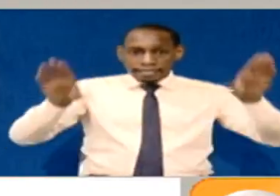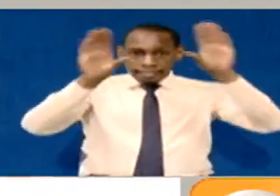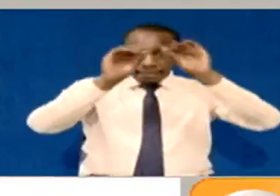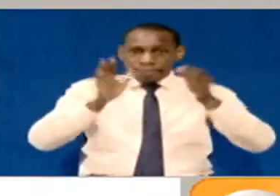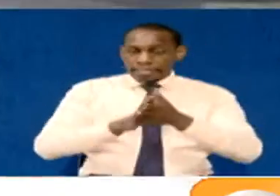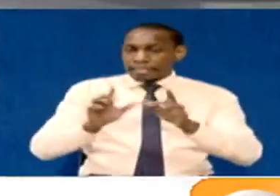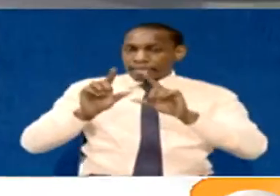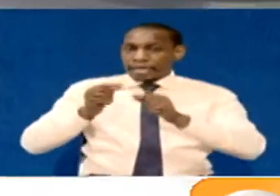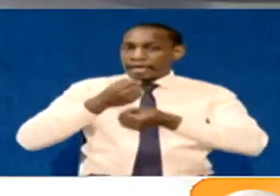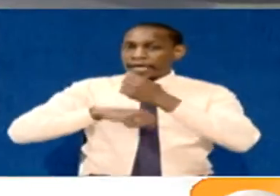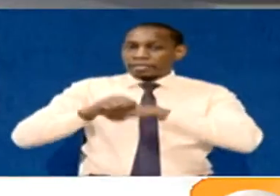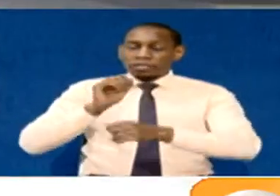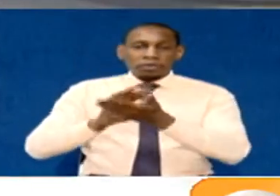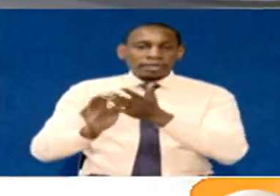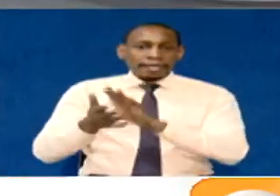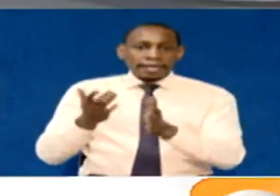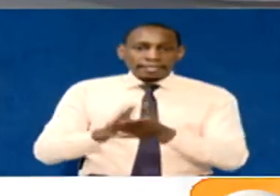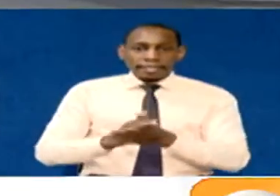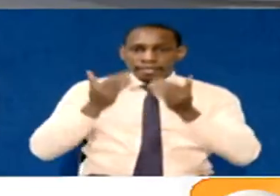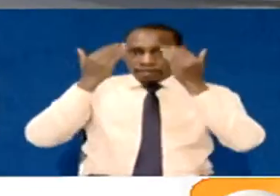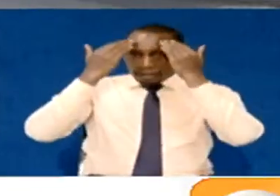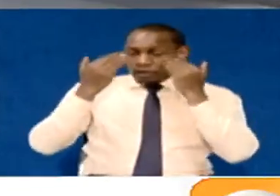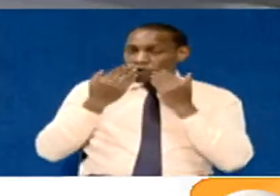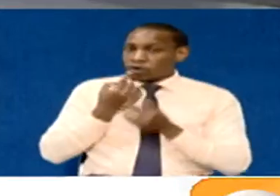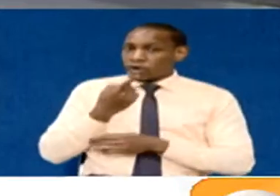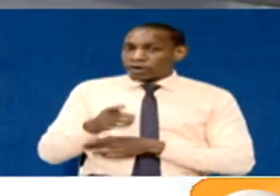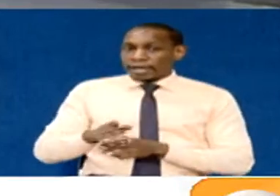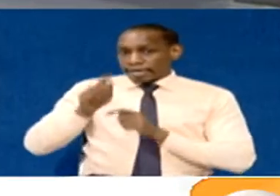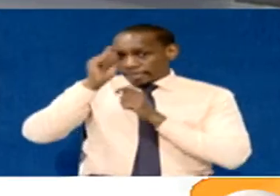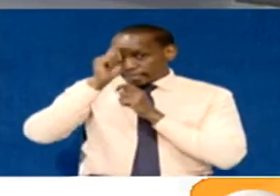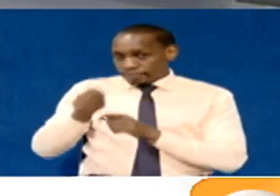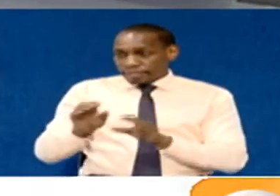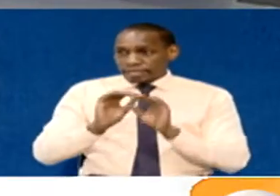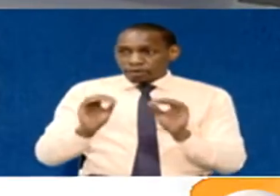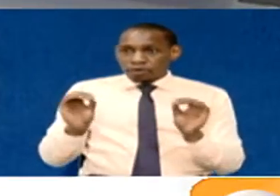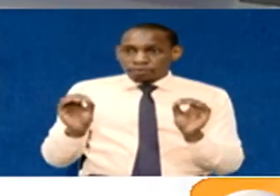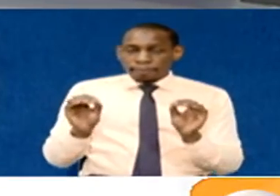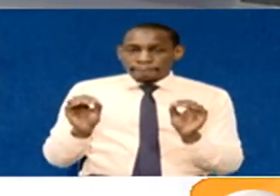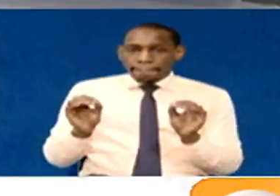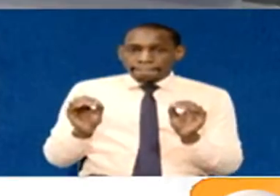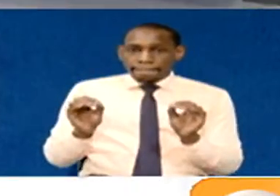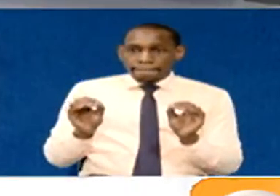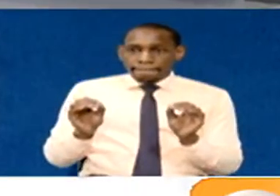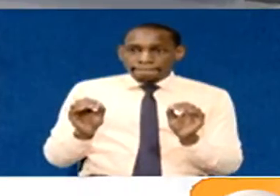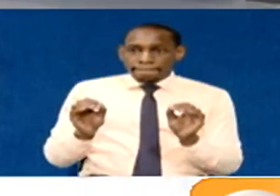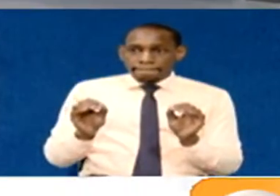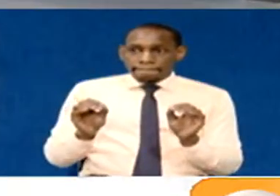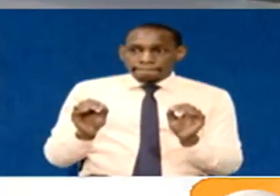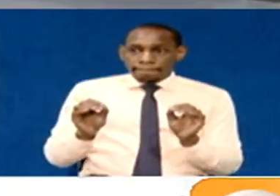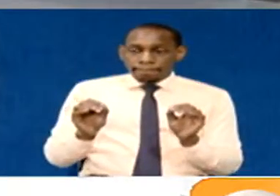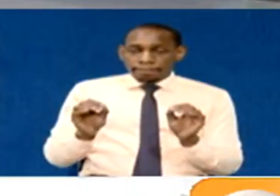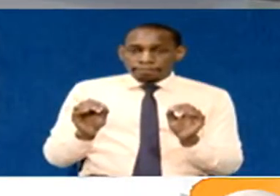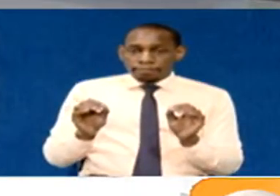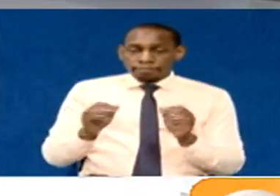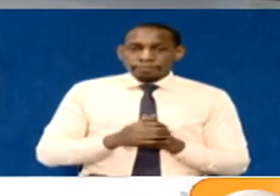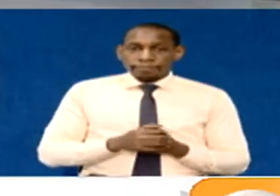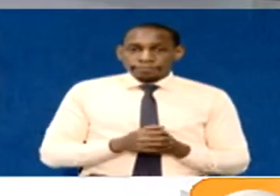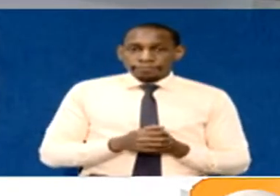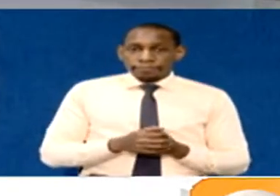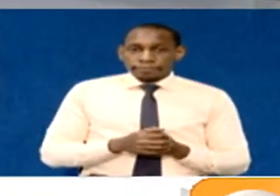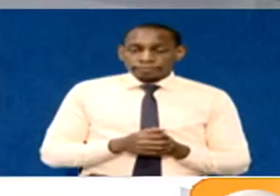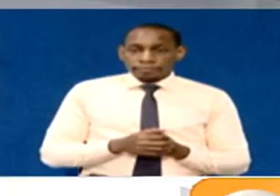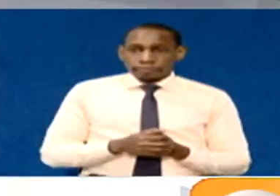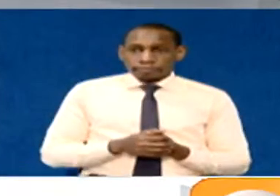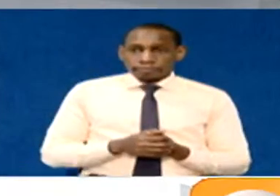did not say anything about them. Court orders came, none was complied with. And he kept pushing Maraga himself. Yeah. Four times, they Or thereabout. Yeah.